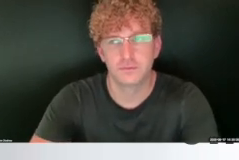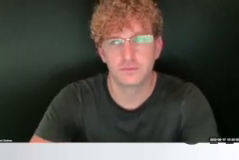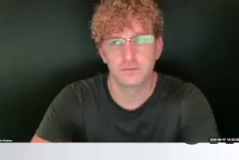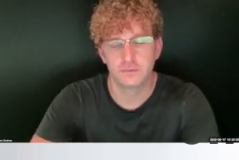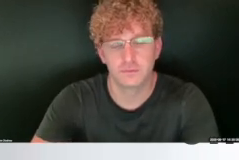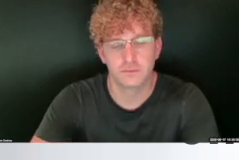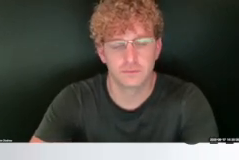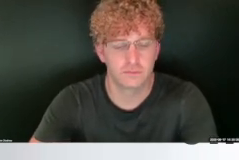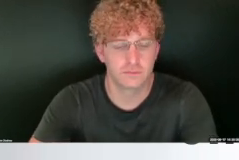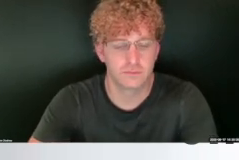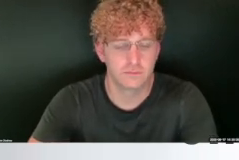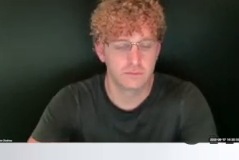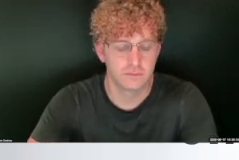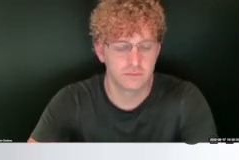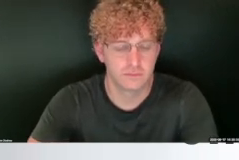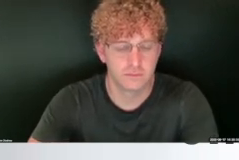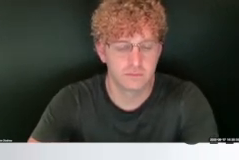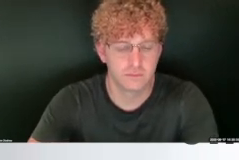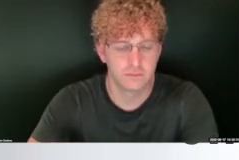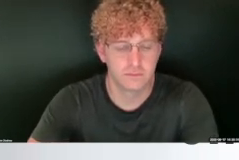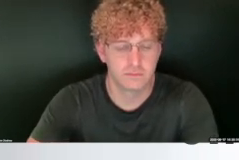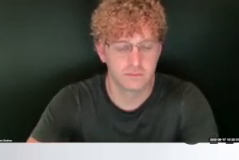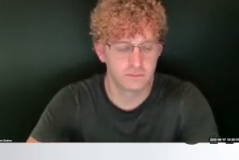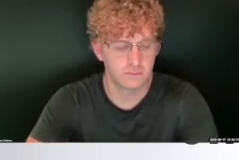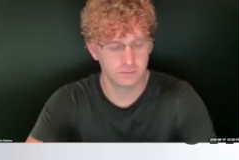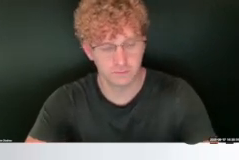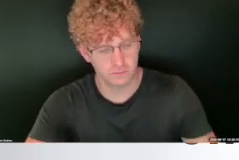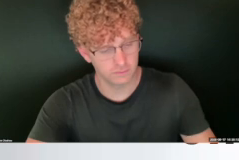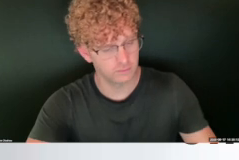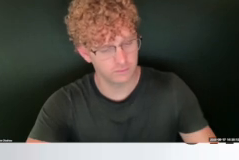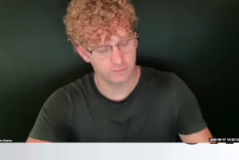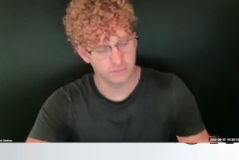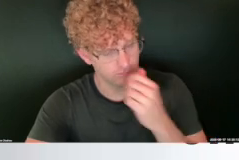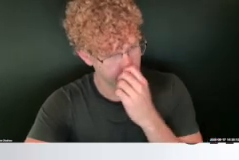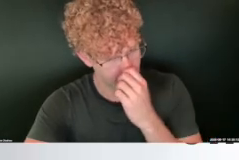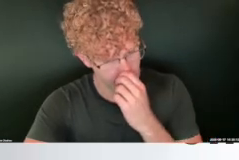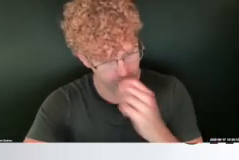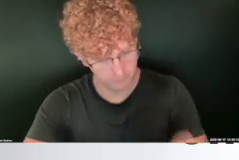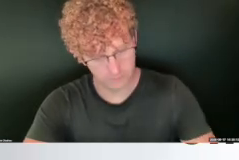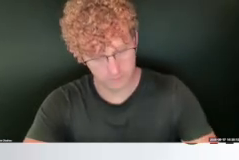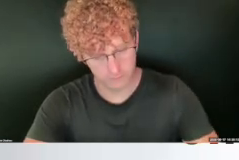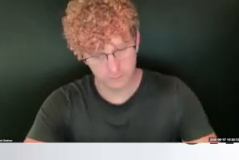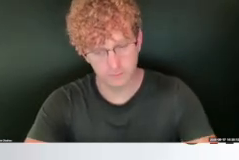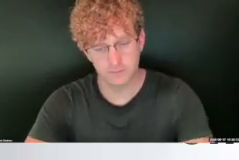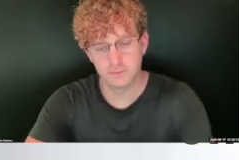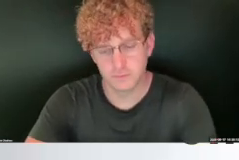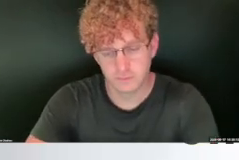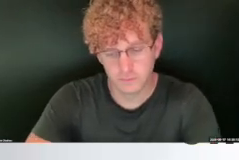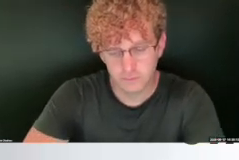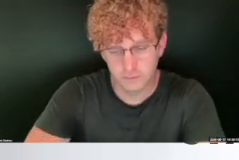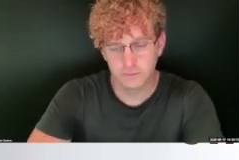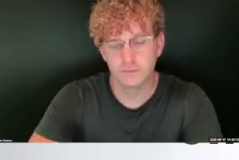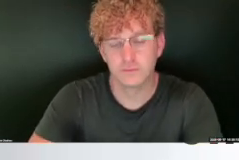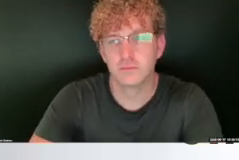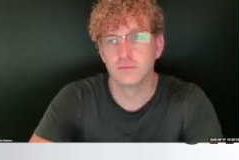me exactly who is eligible. So I'm a bit confused between the Clean Cars for All and the DCAP.